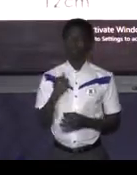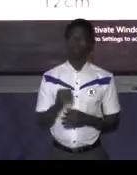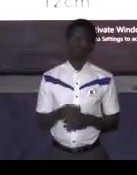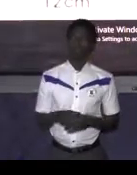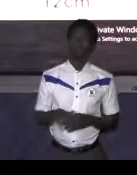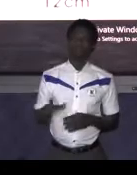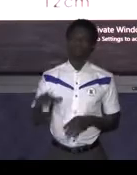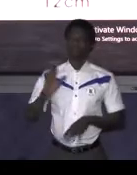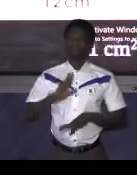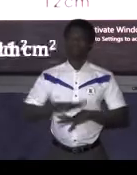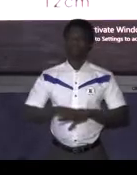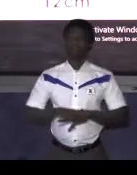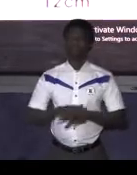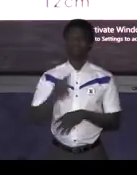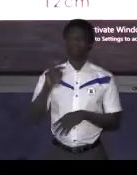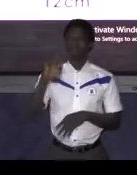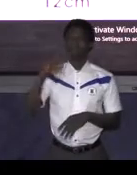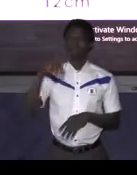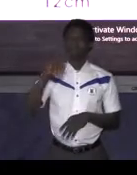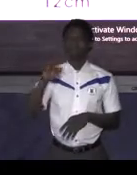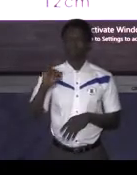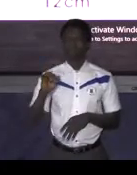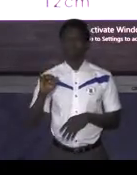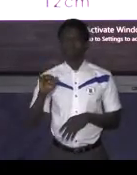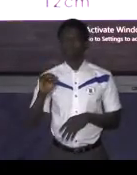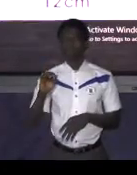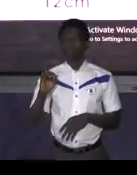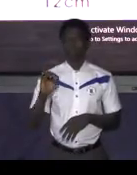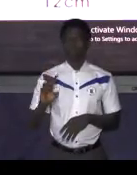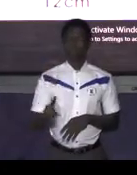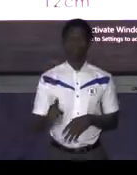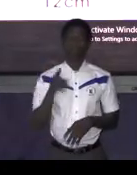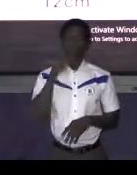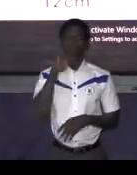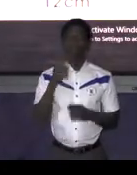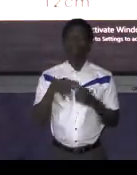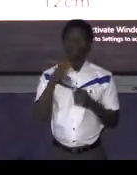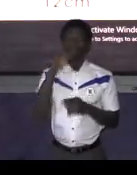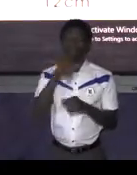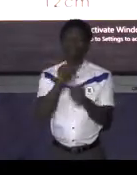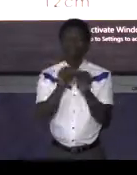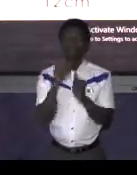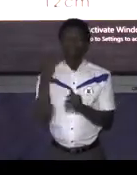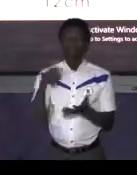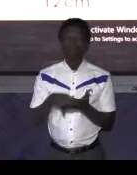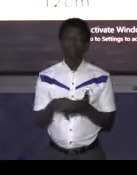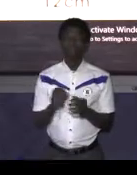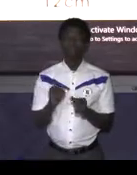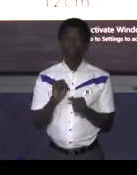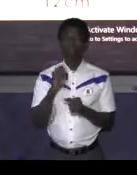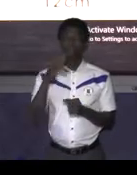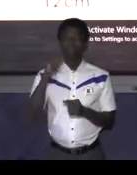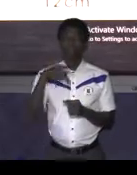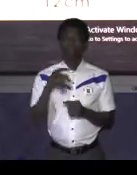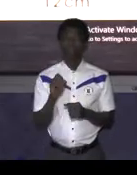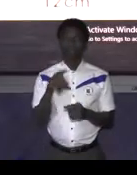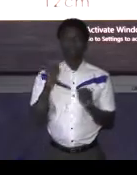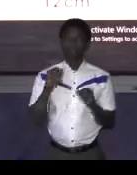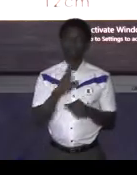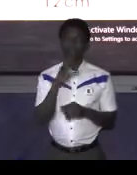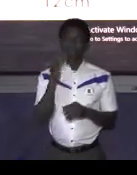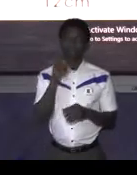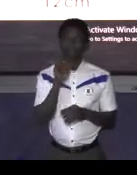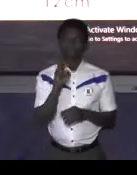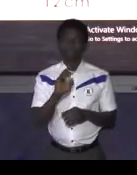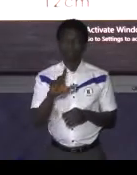still on a trapezoid. You are to find the area of this shape. You can use the